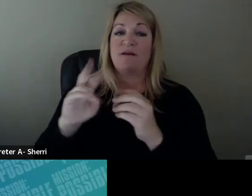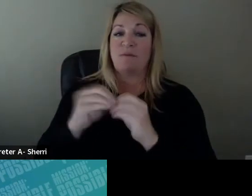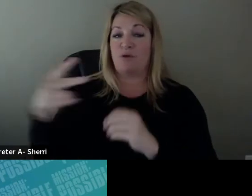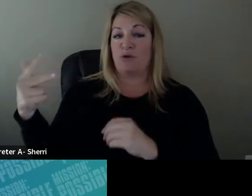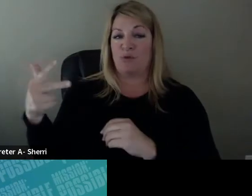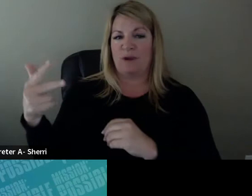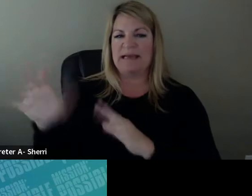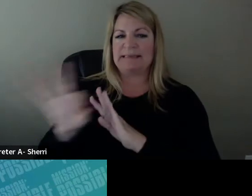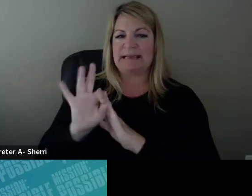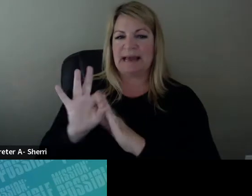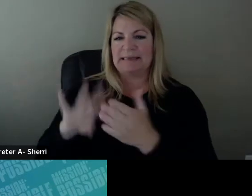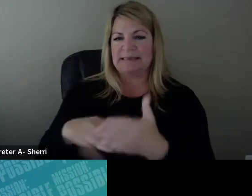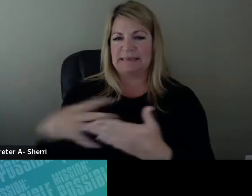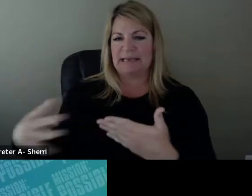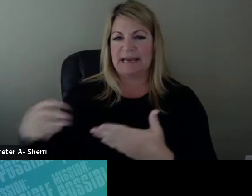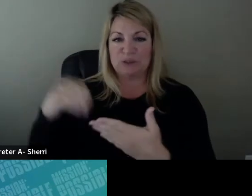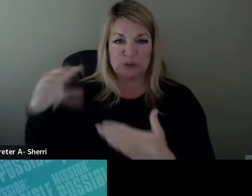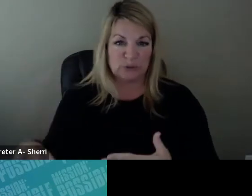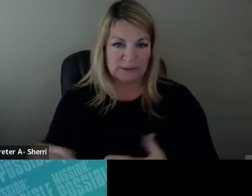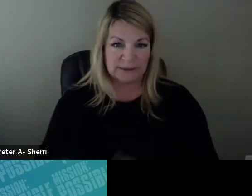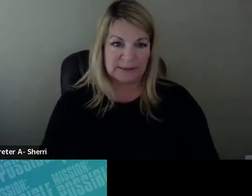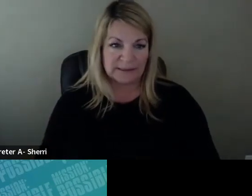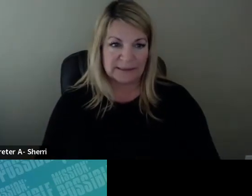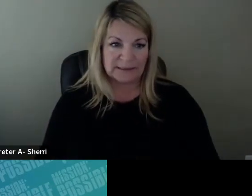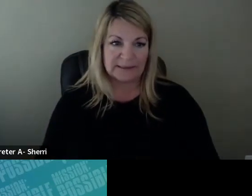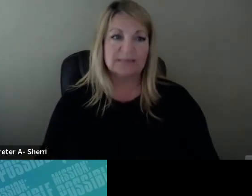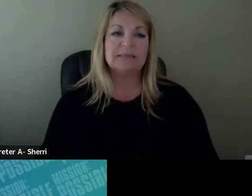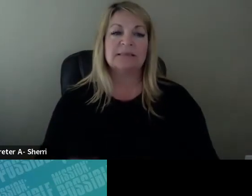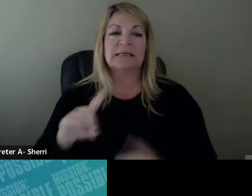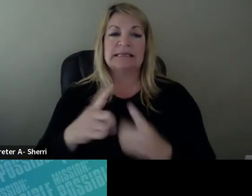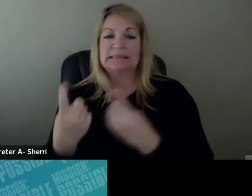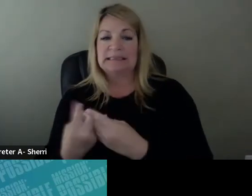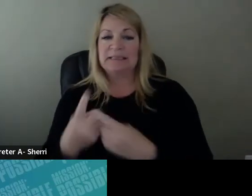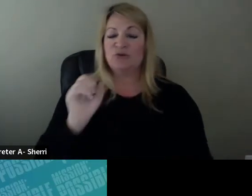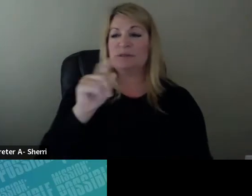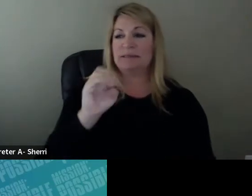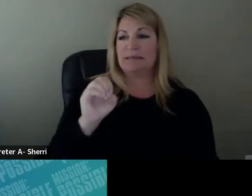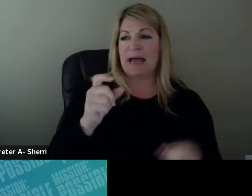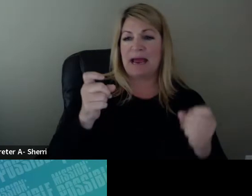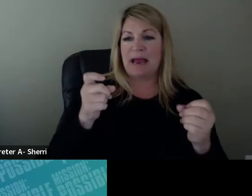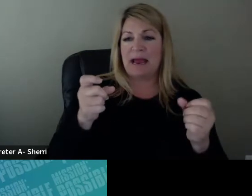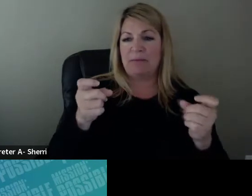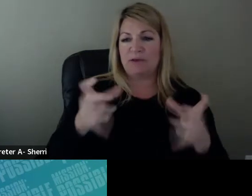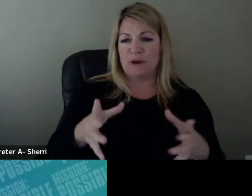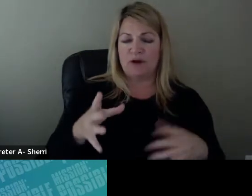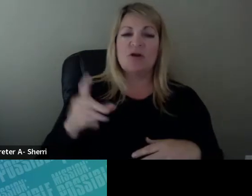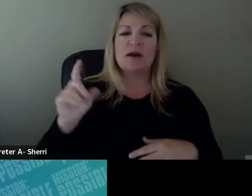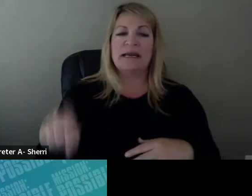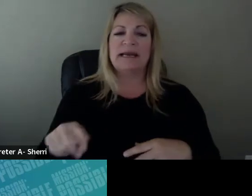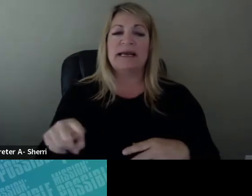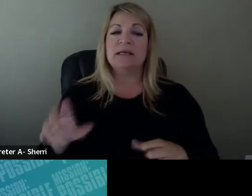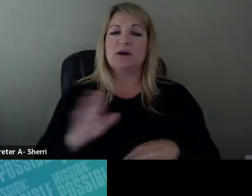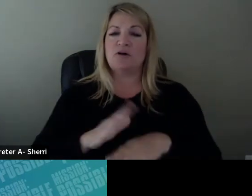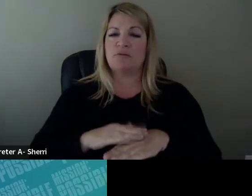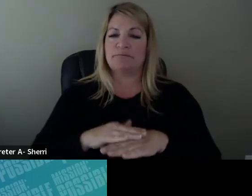is selecting and scheduling students. For district or site administrators, we really need to be extremely